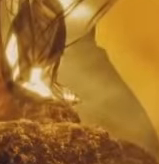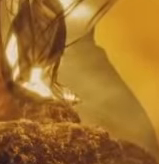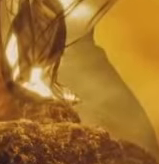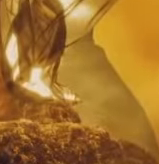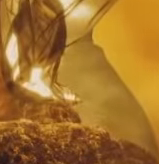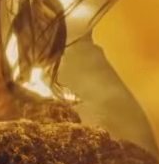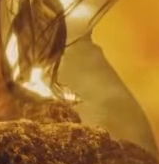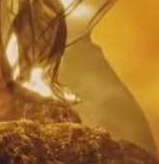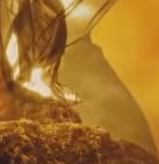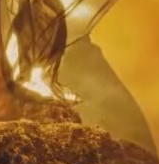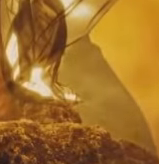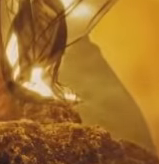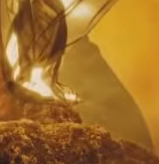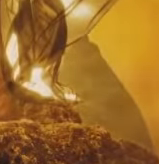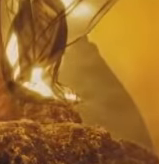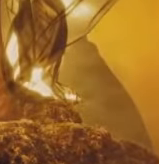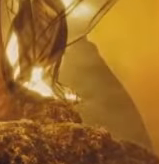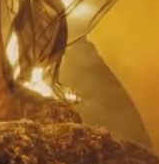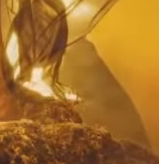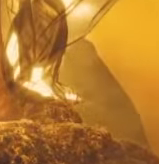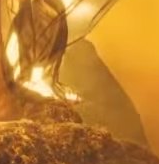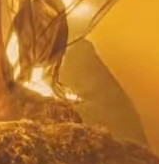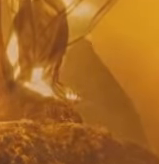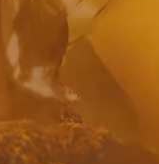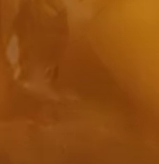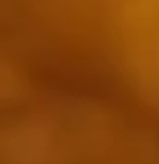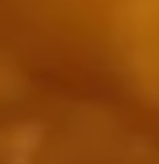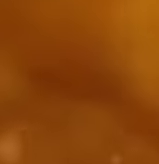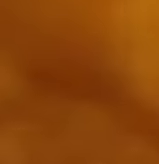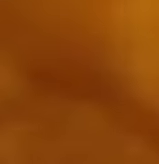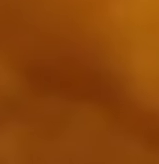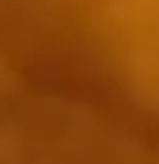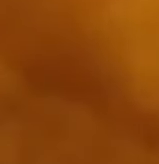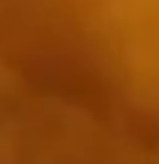San Jose, Limitless, a musical trilogy.